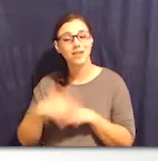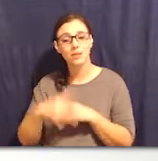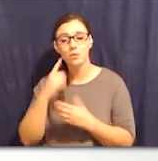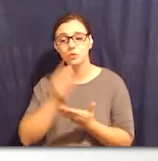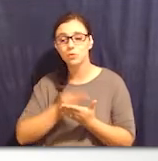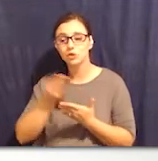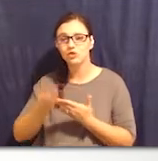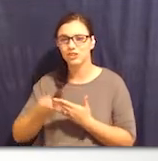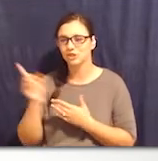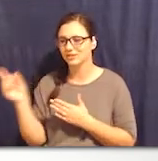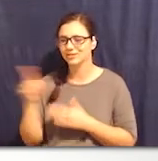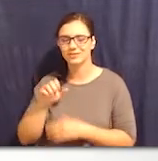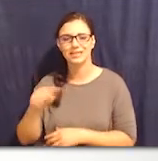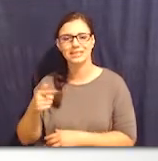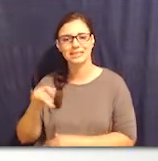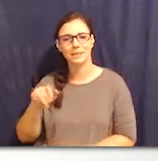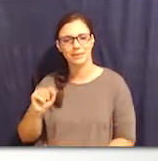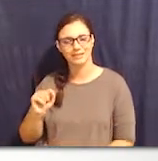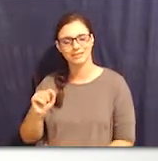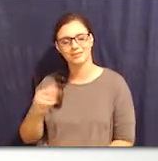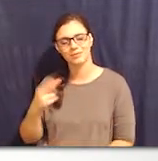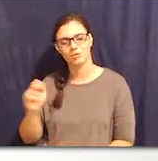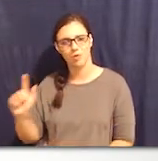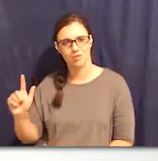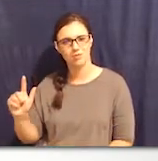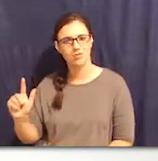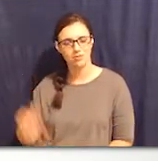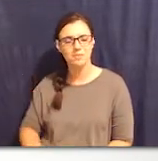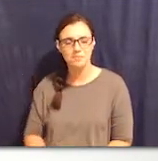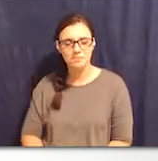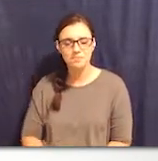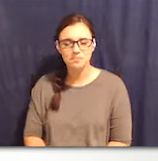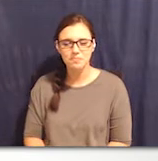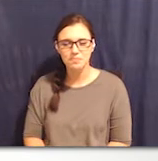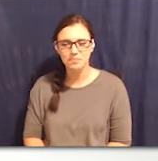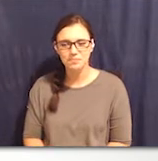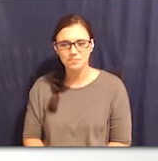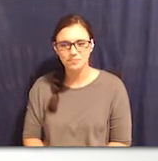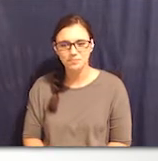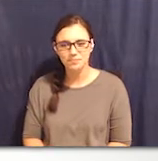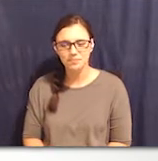to this conference, and it is available for purchase at the exhibit hall.